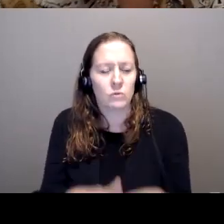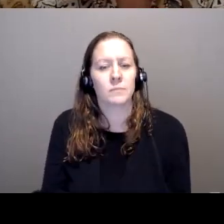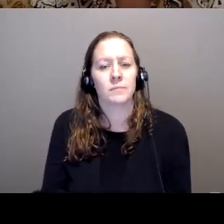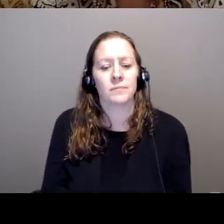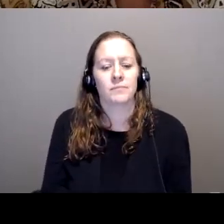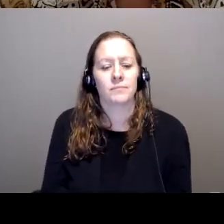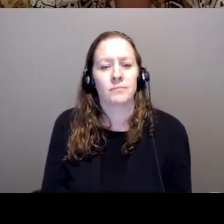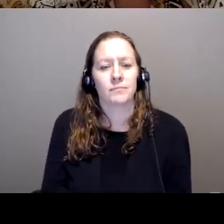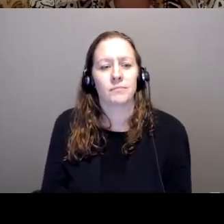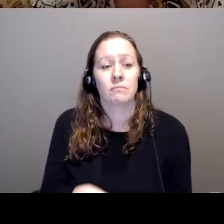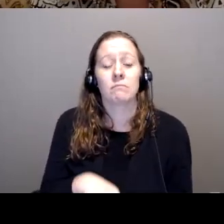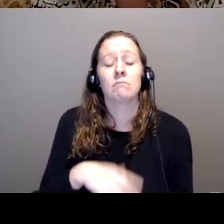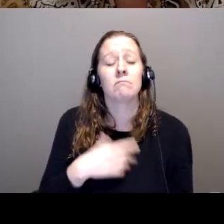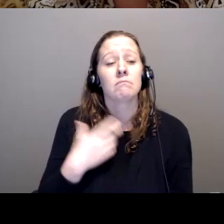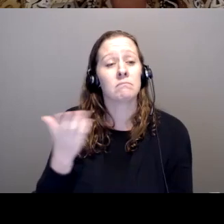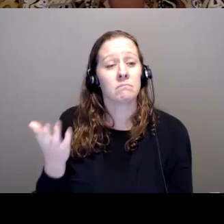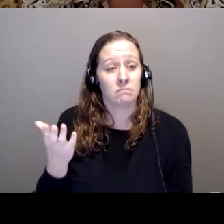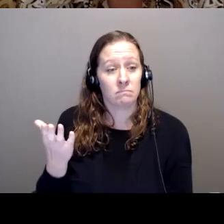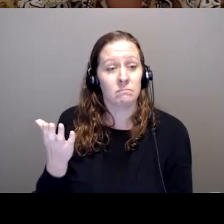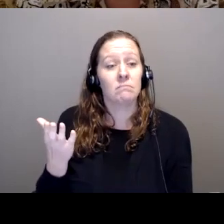a decision-making